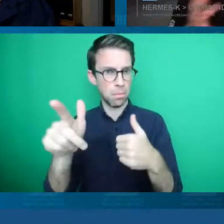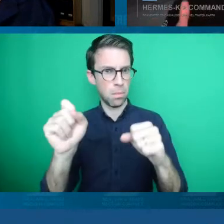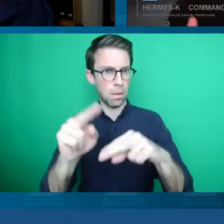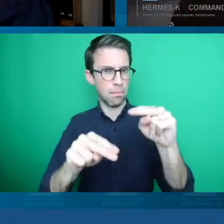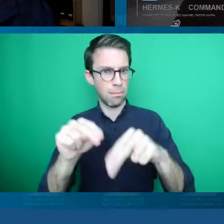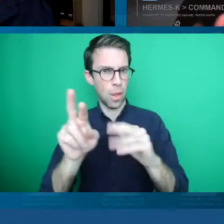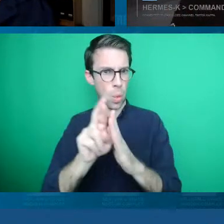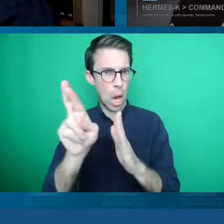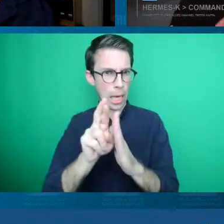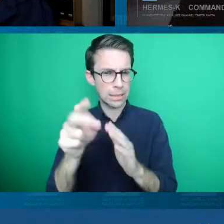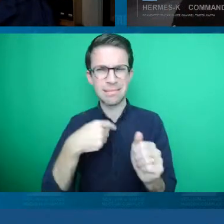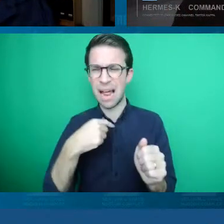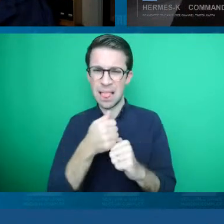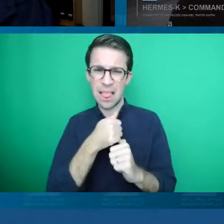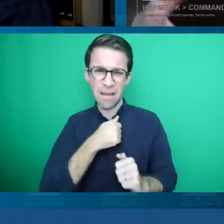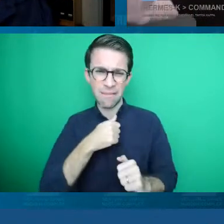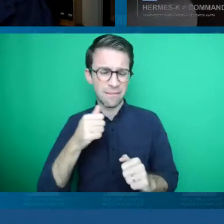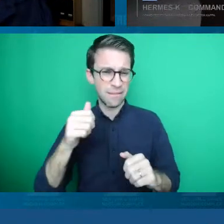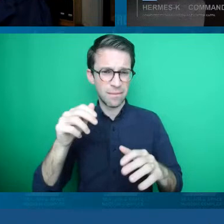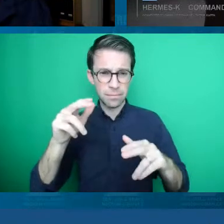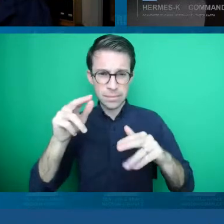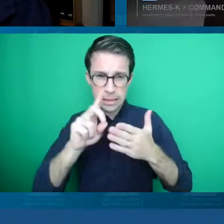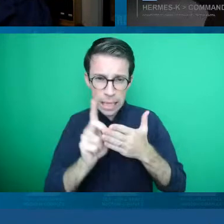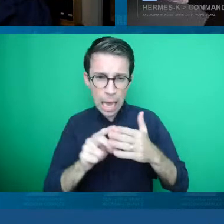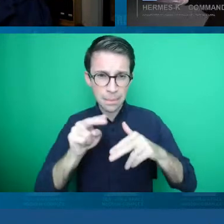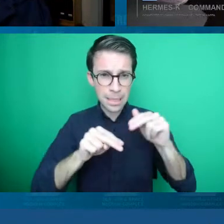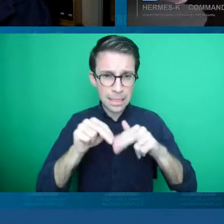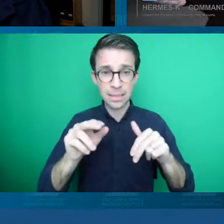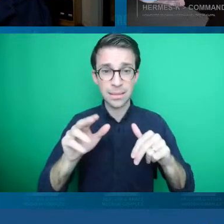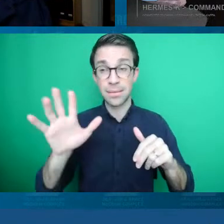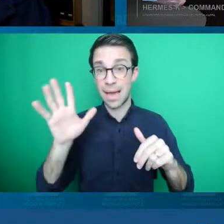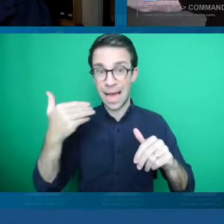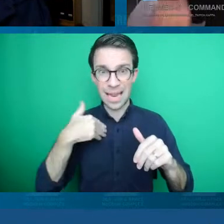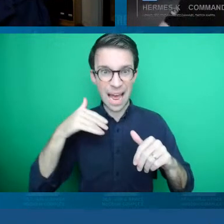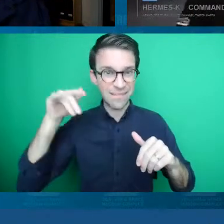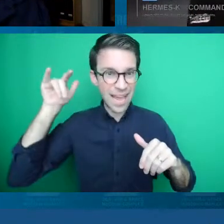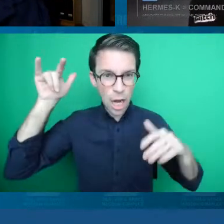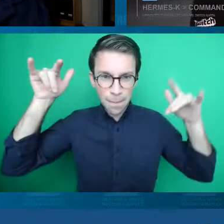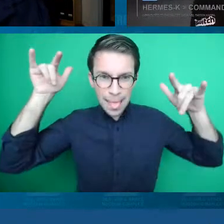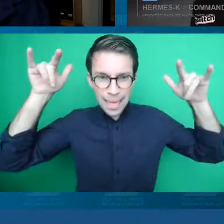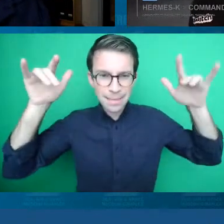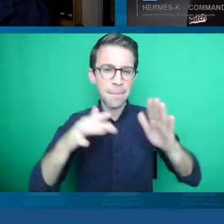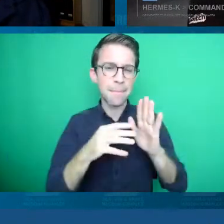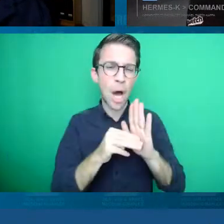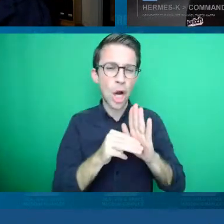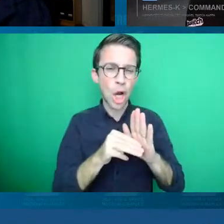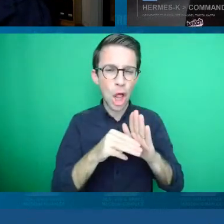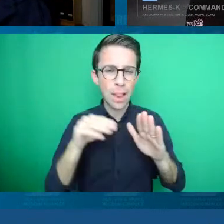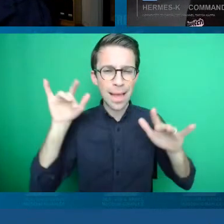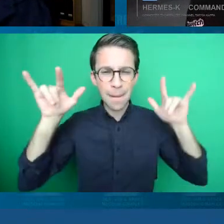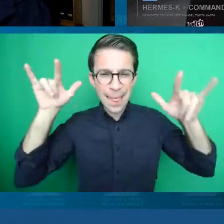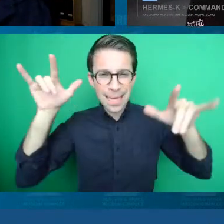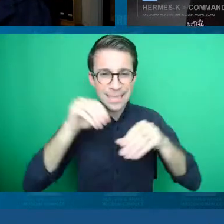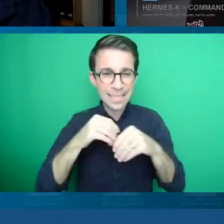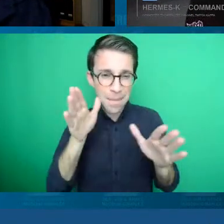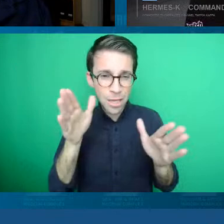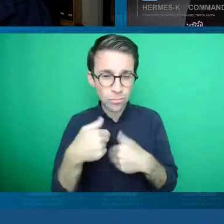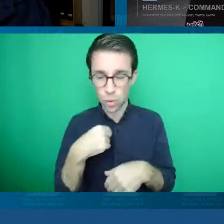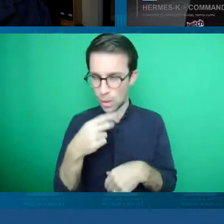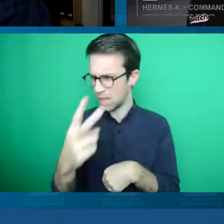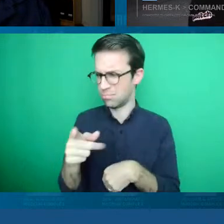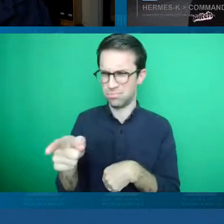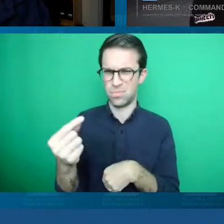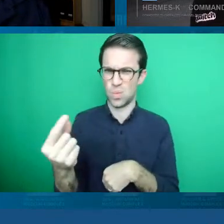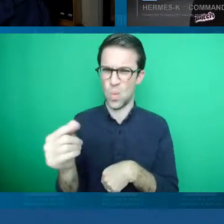space and aerospace and designing things, building things. I had airplanes hanging from my ceiling when I was a kid. And I saw this screenshot and I said, whoa, okay, what game is